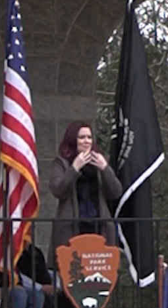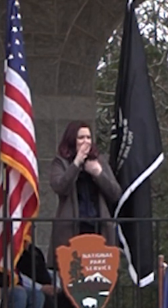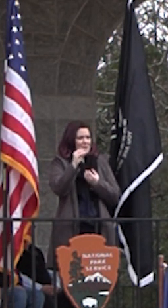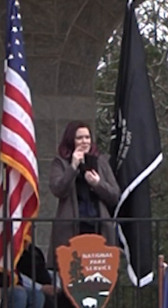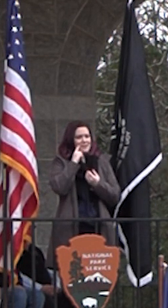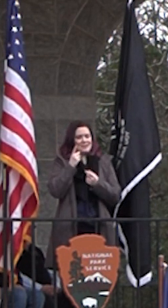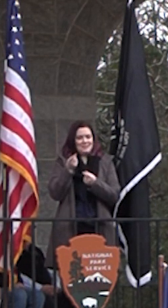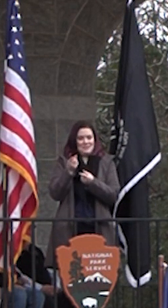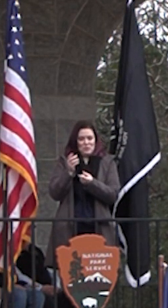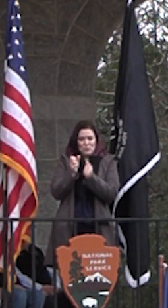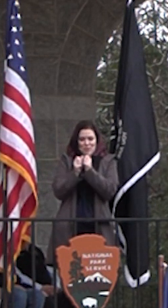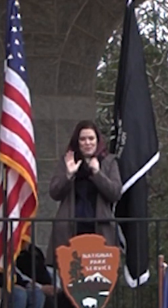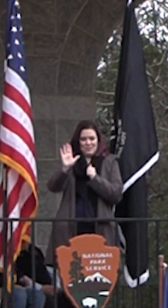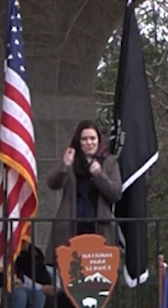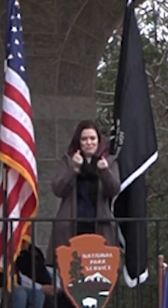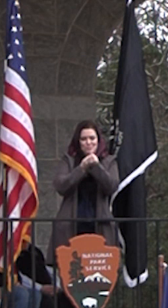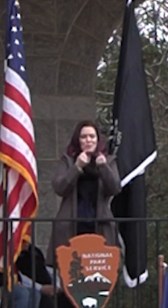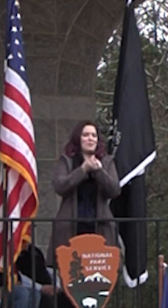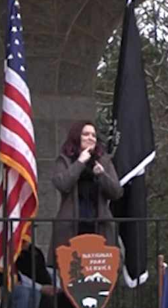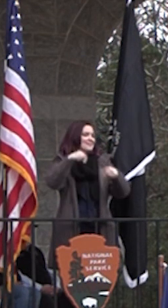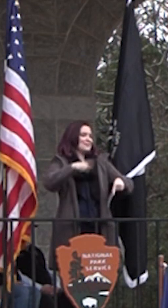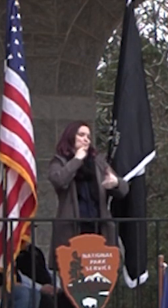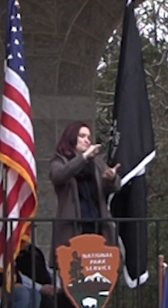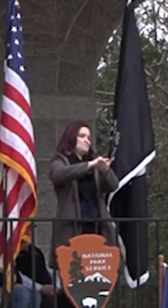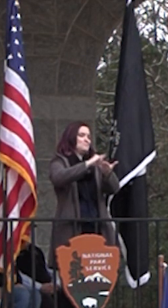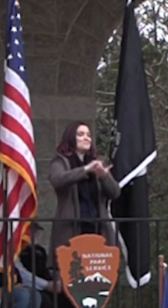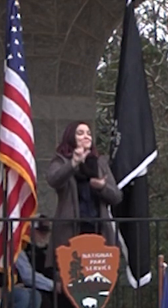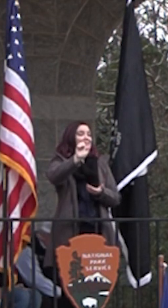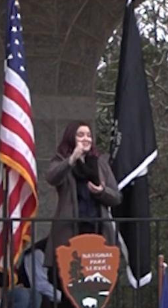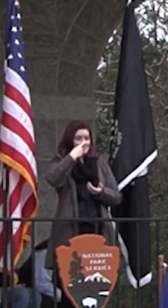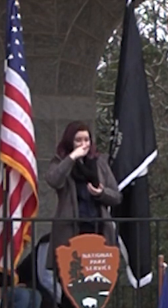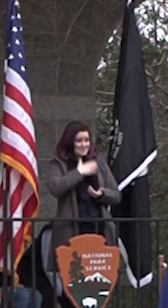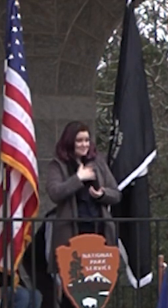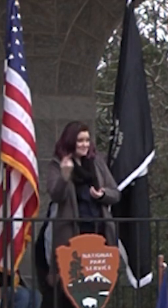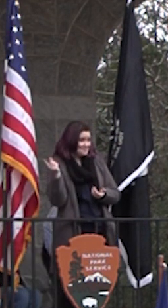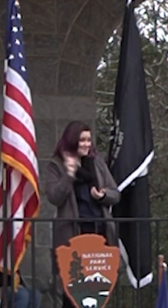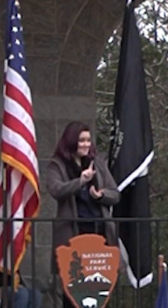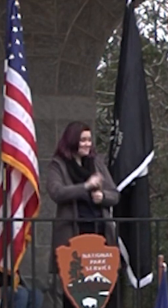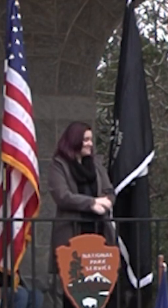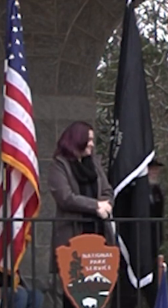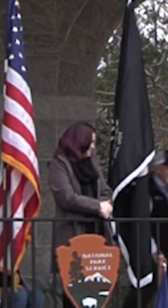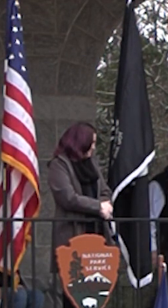not be here right now, honestly. So Lee, can you come up to the podium?